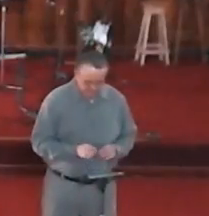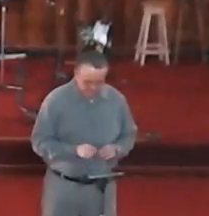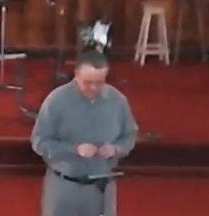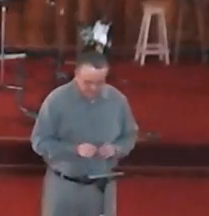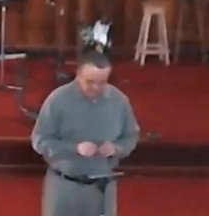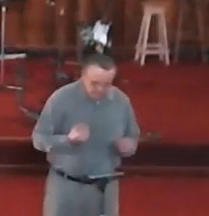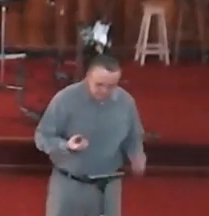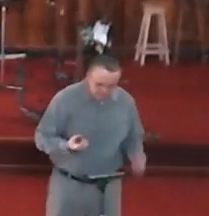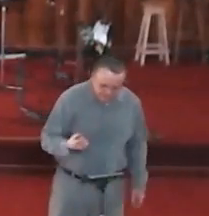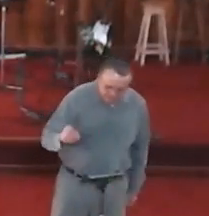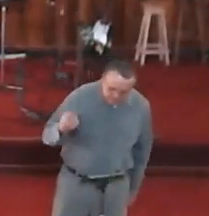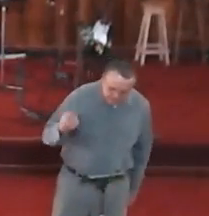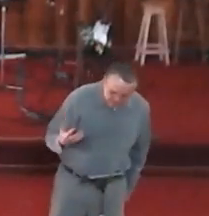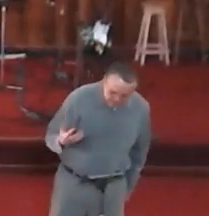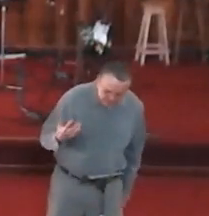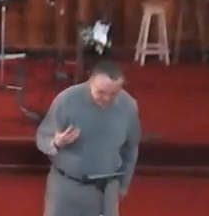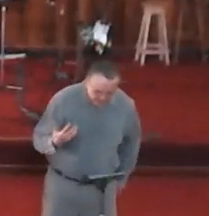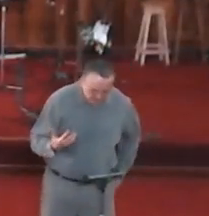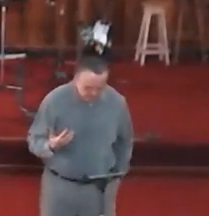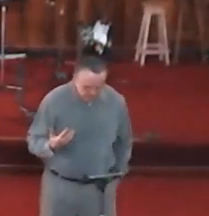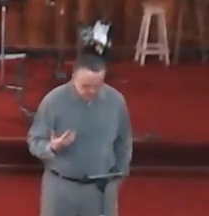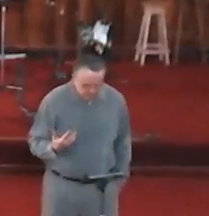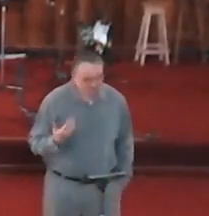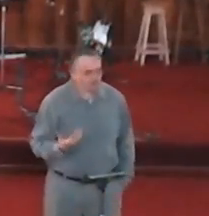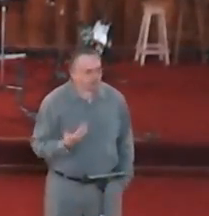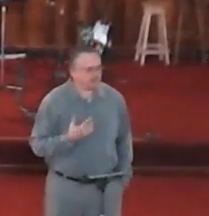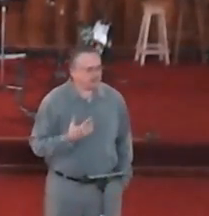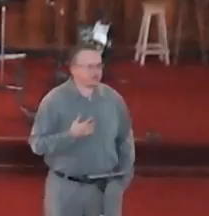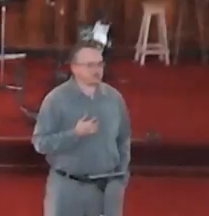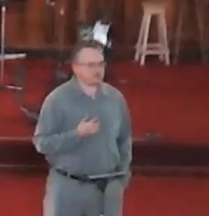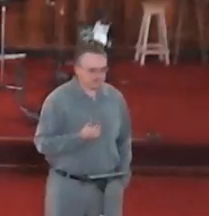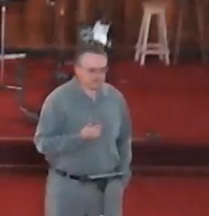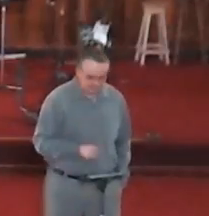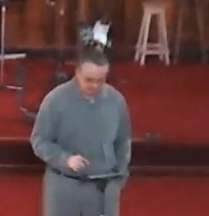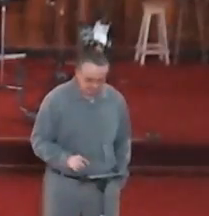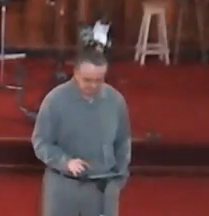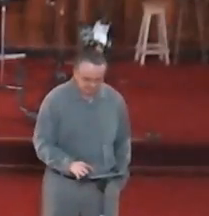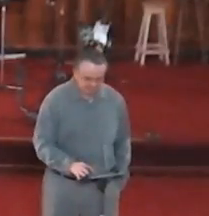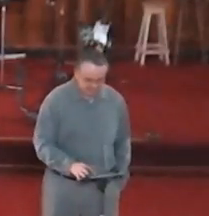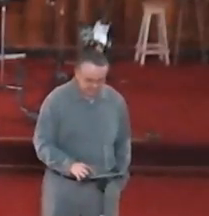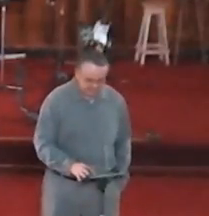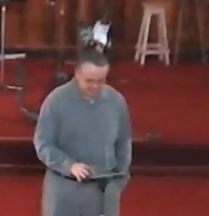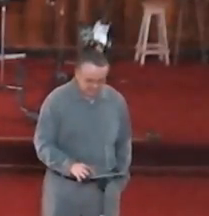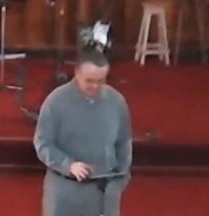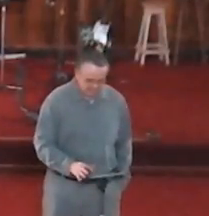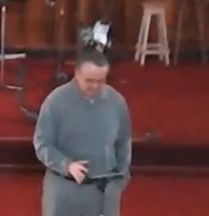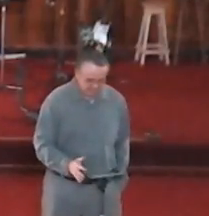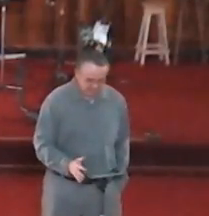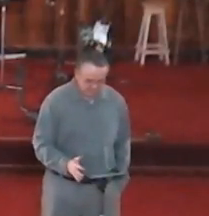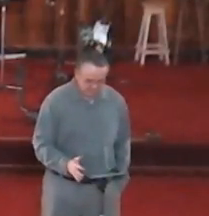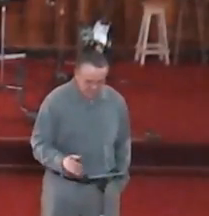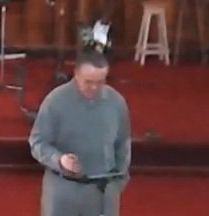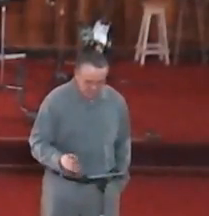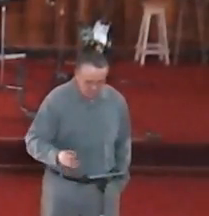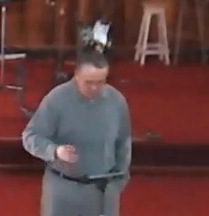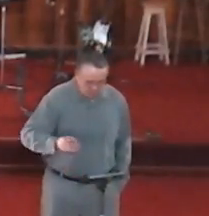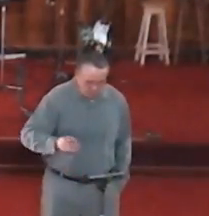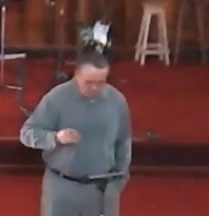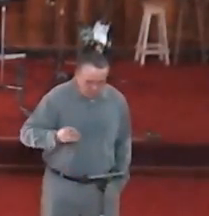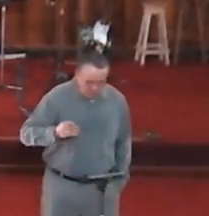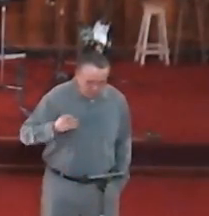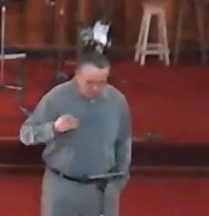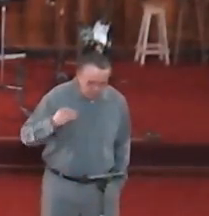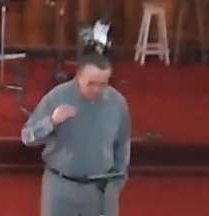doing. Resulta que Bernabé quería llevar con ellos a Juan Marcos. Barnabas wanted to take John, also called Mark, with